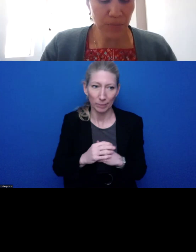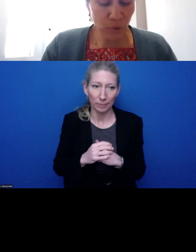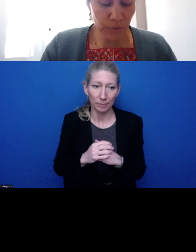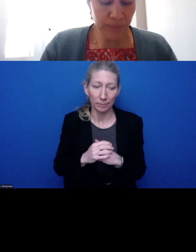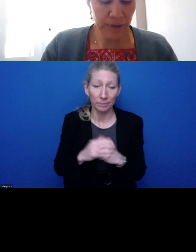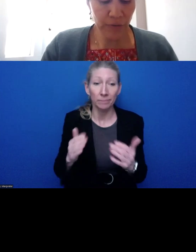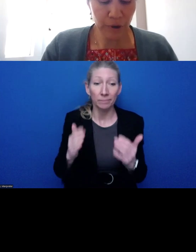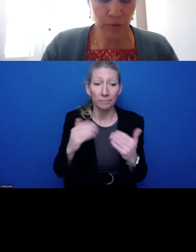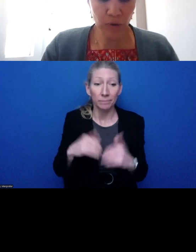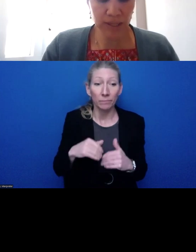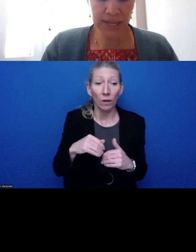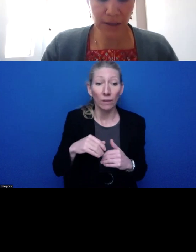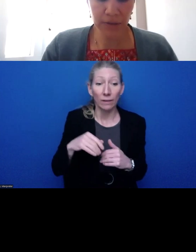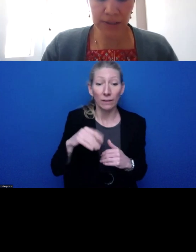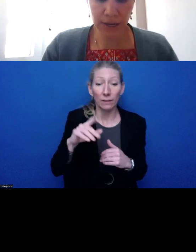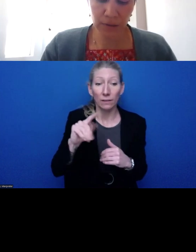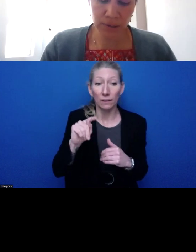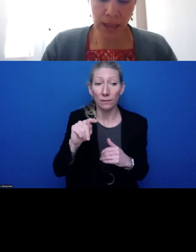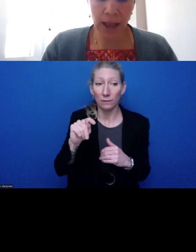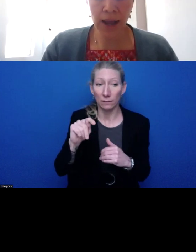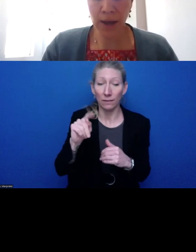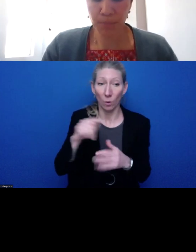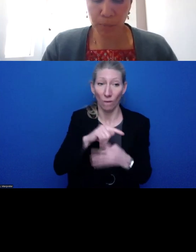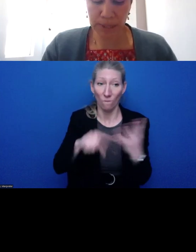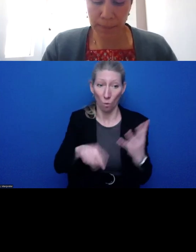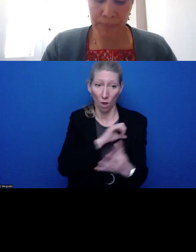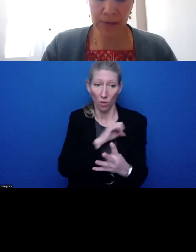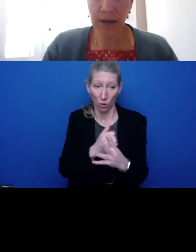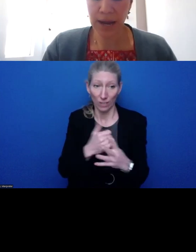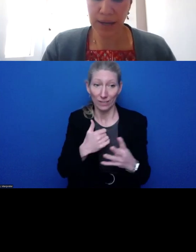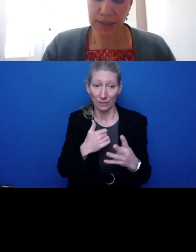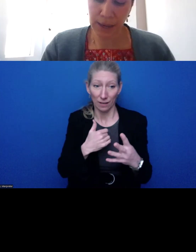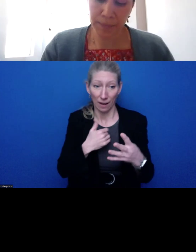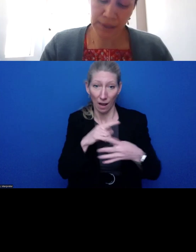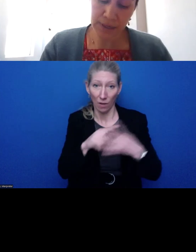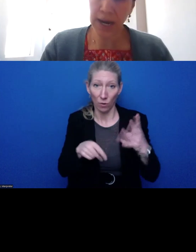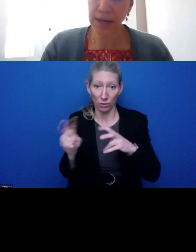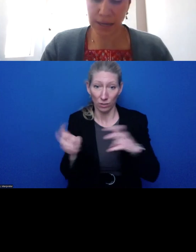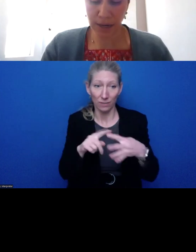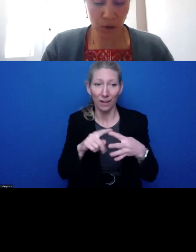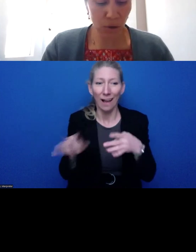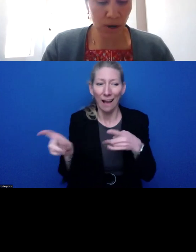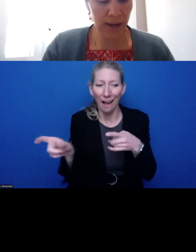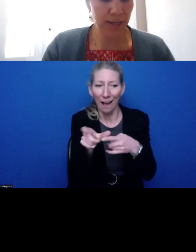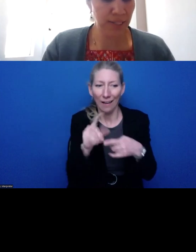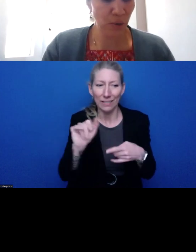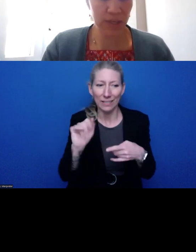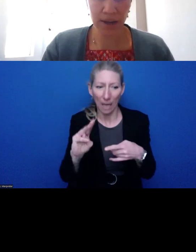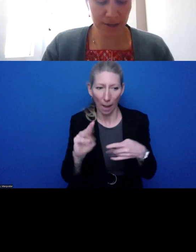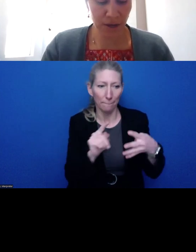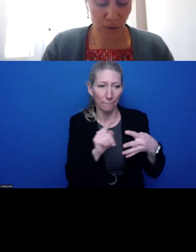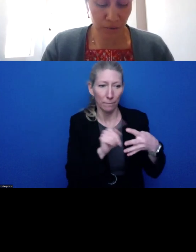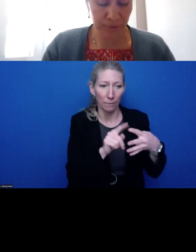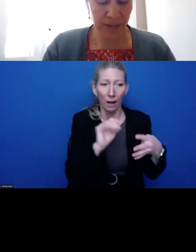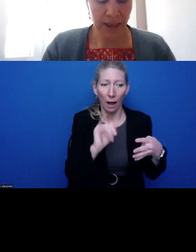Among the Tamu, their 4 authorities held the titles Amaq Tam, Kalel Tam, Kalel Kakoh, and Atzih